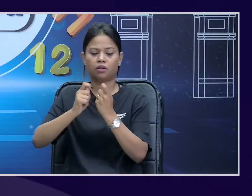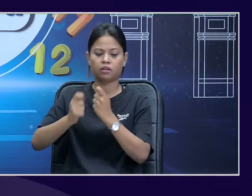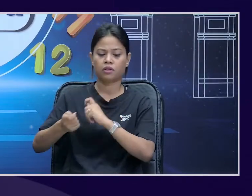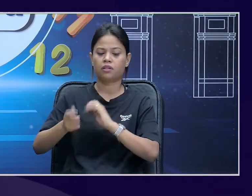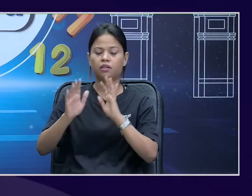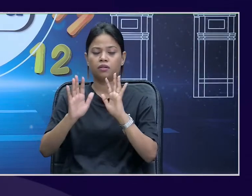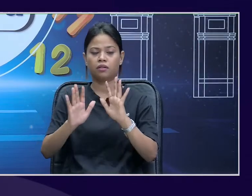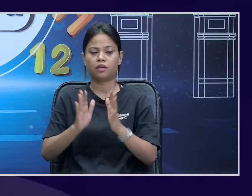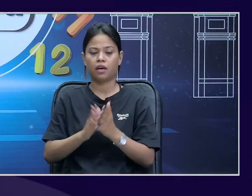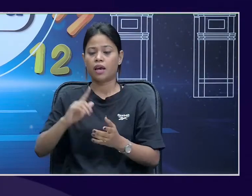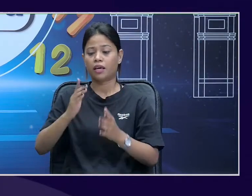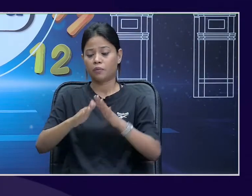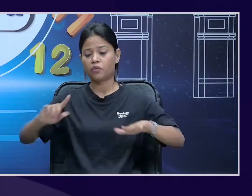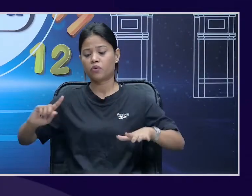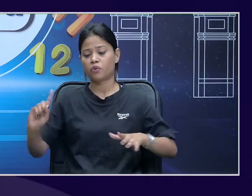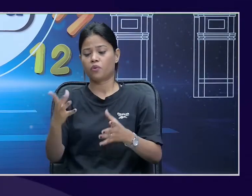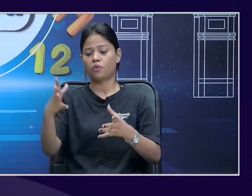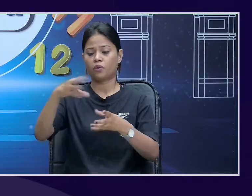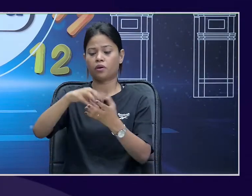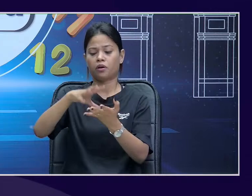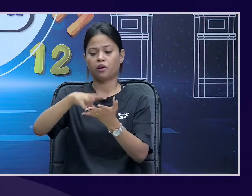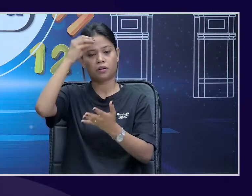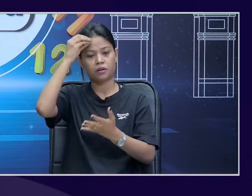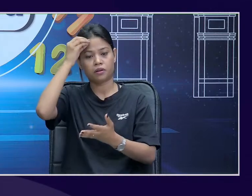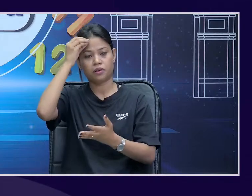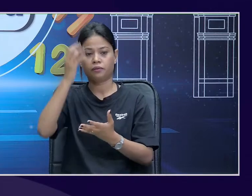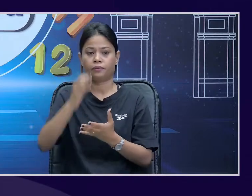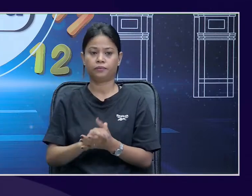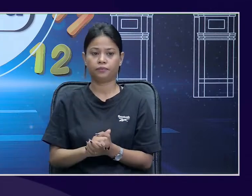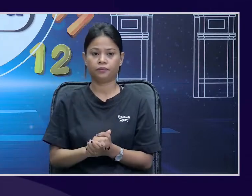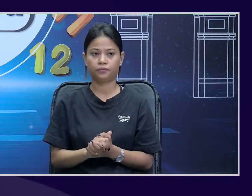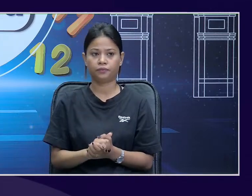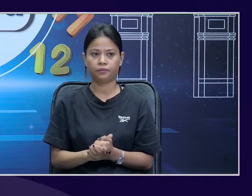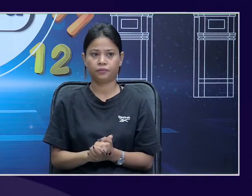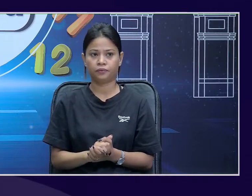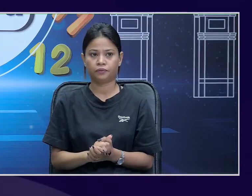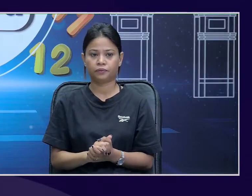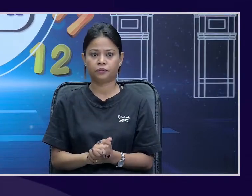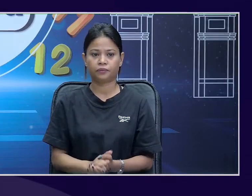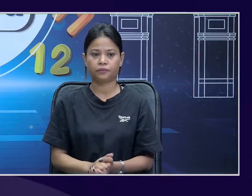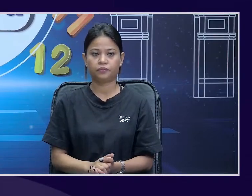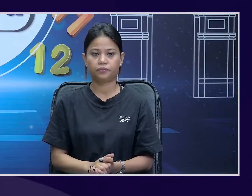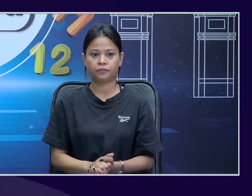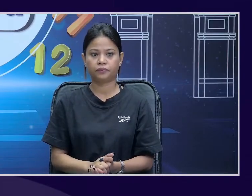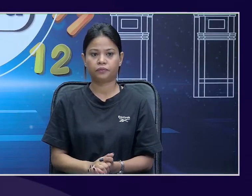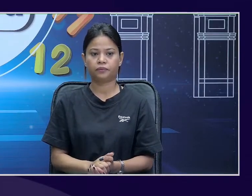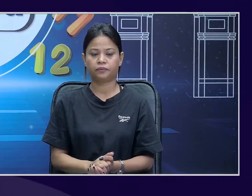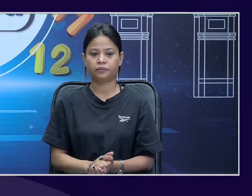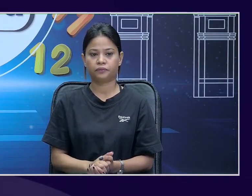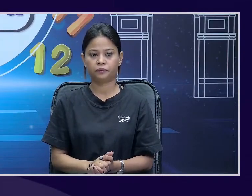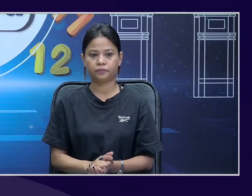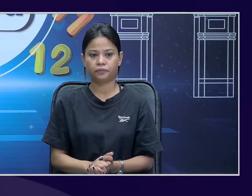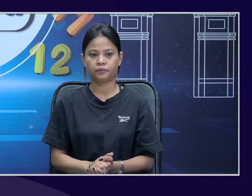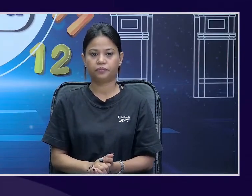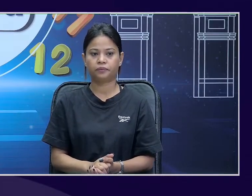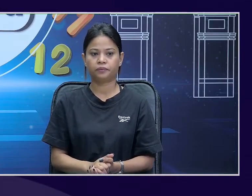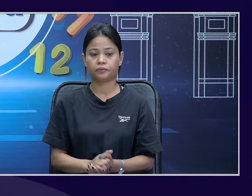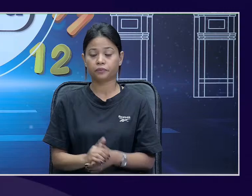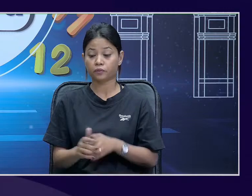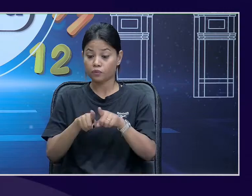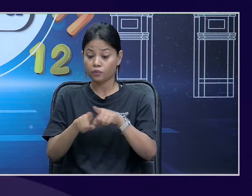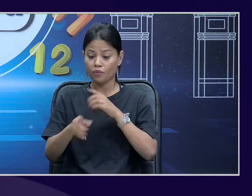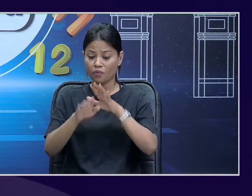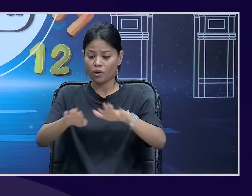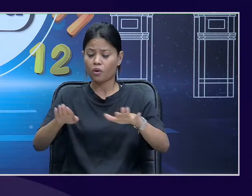that. Most of the students, most of the students, but there are children who need special